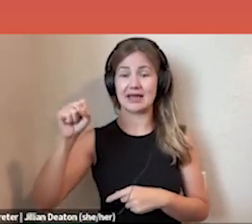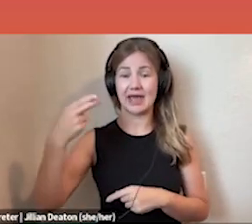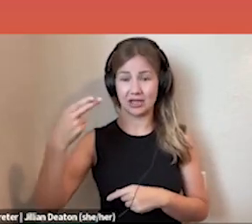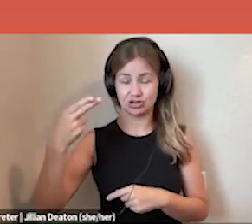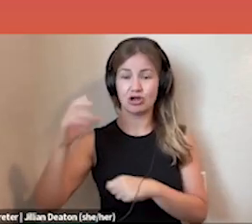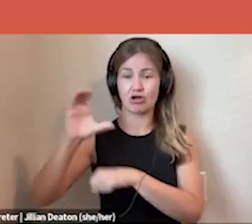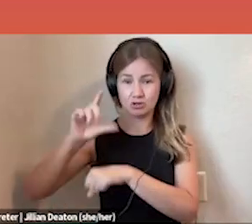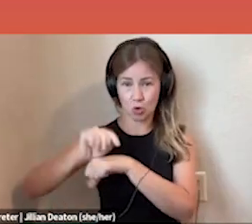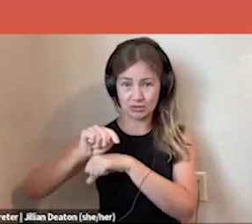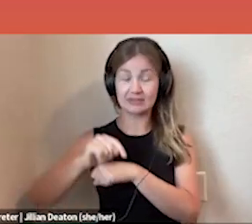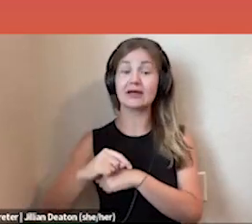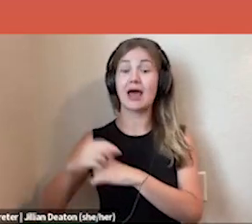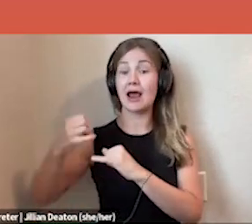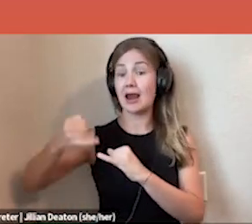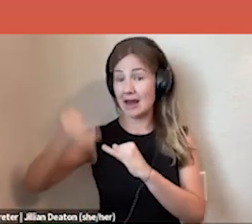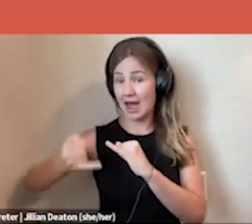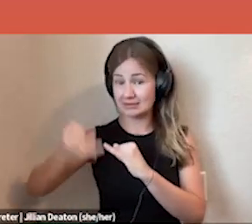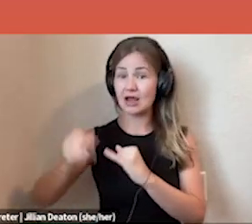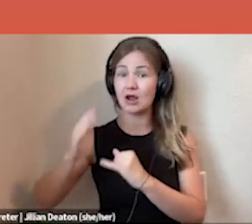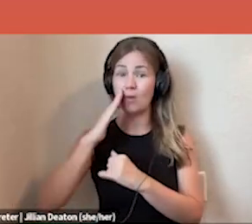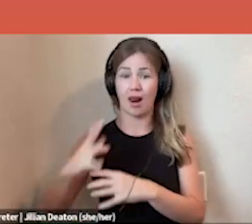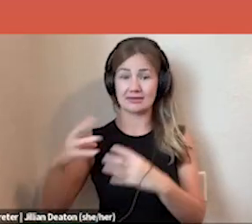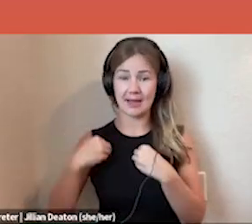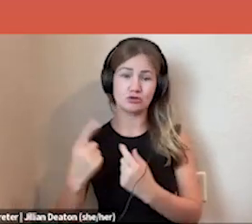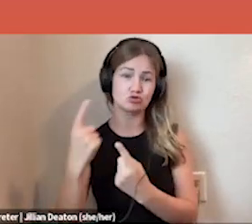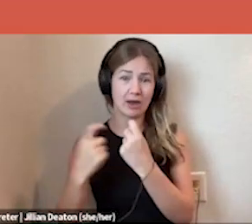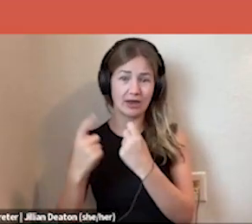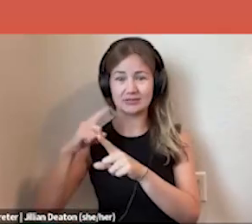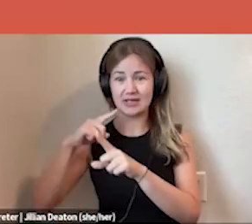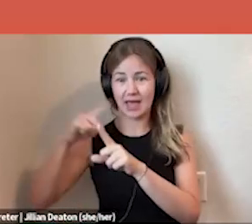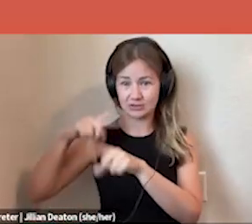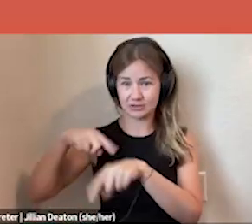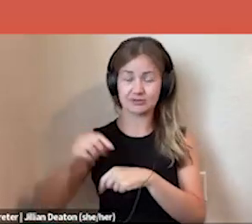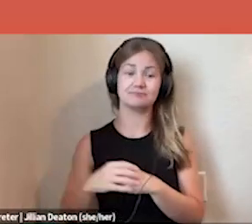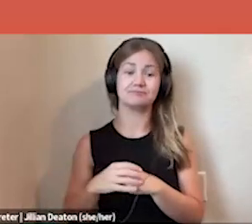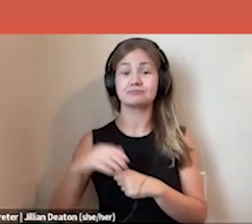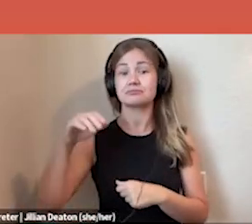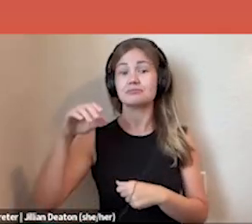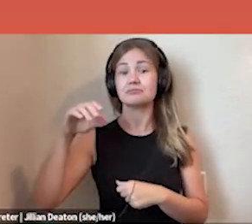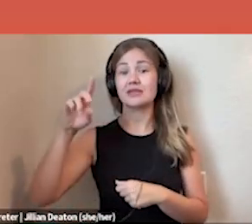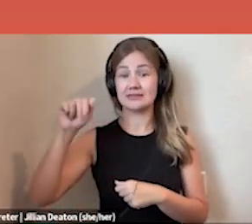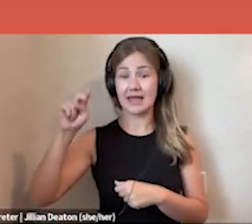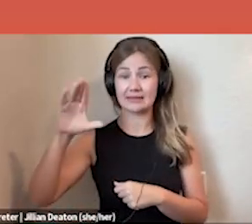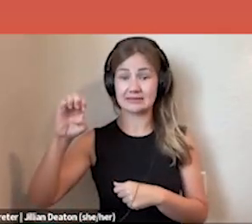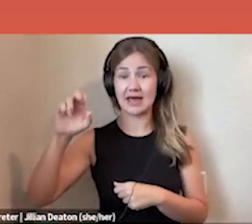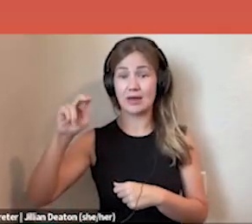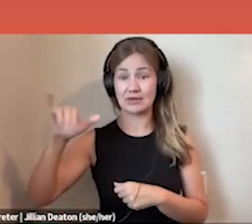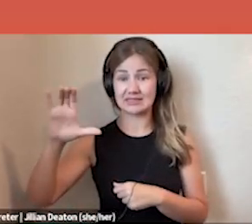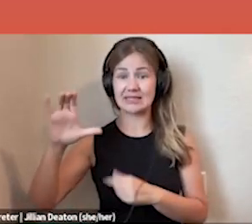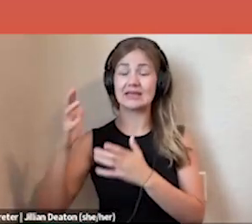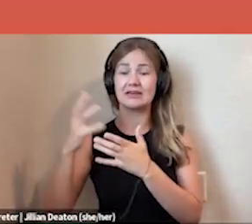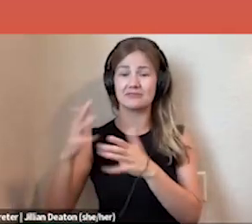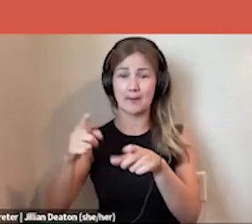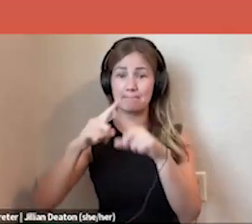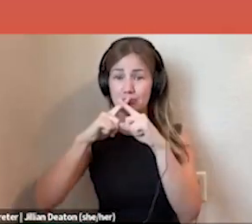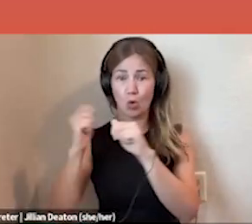field questions and answers from you. Dance NYC has muted all participants. Please submit questions